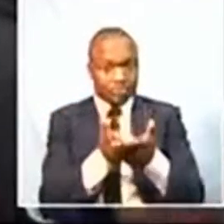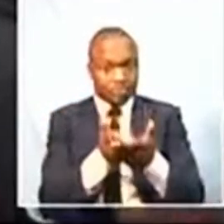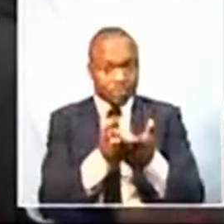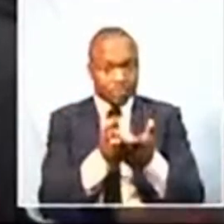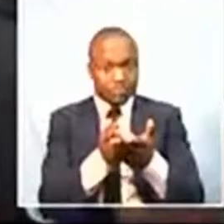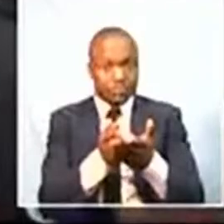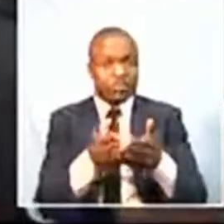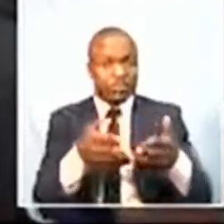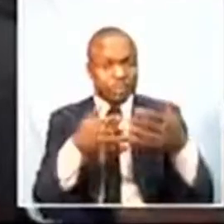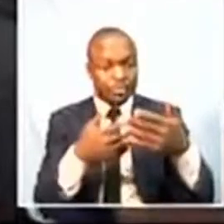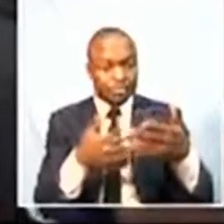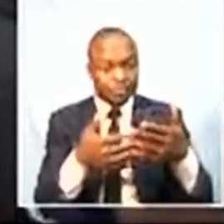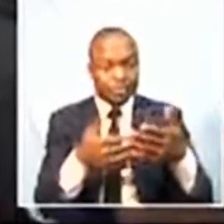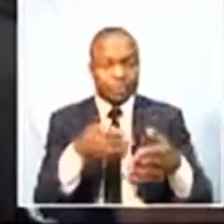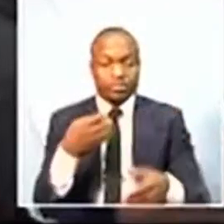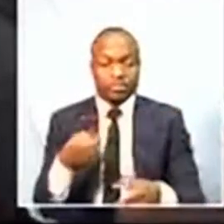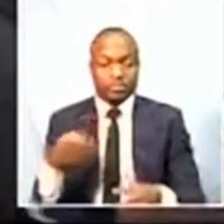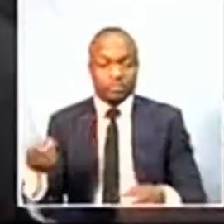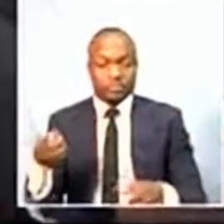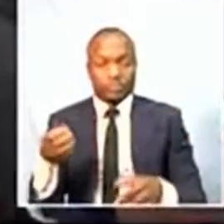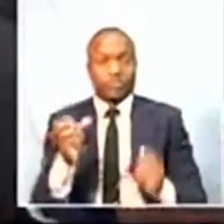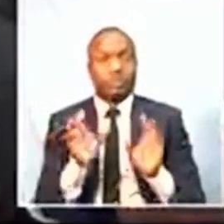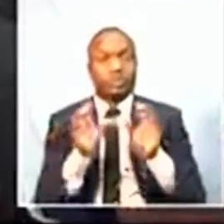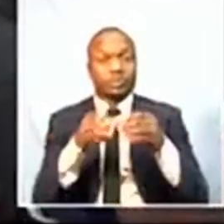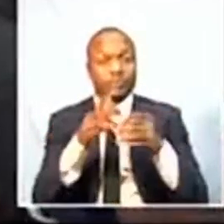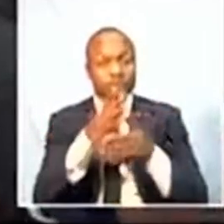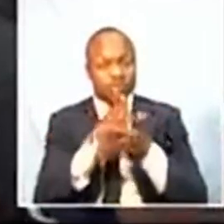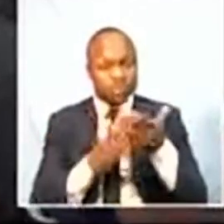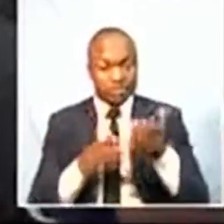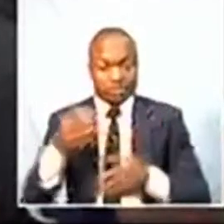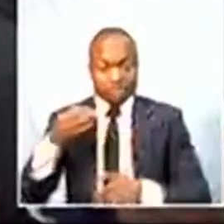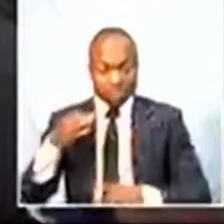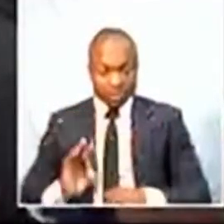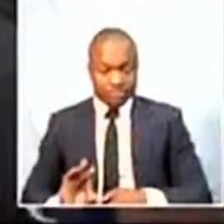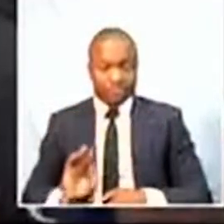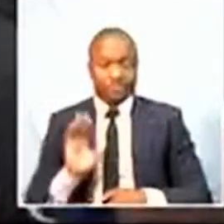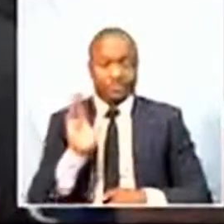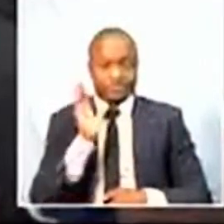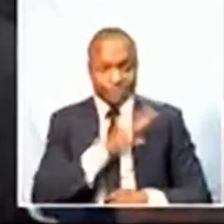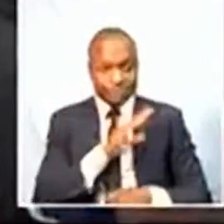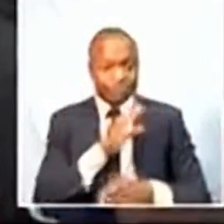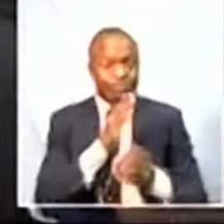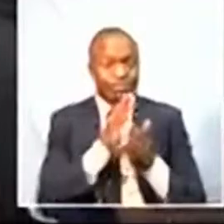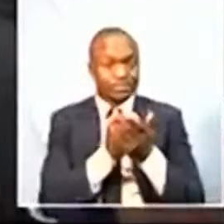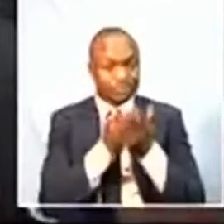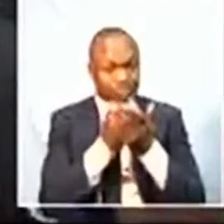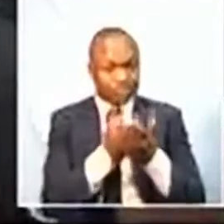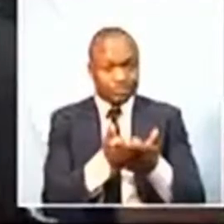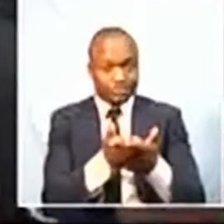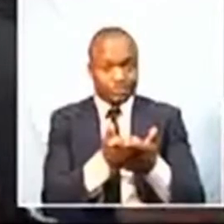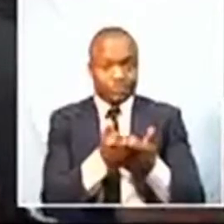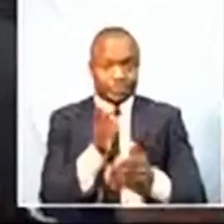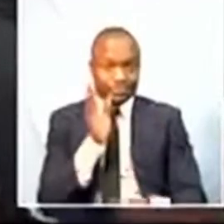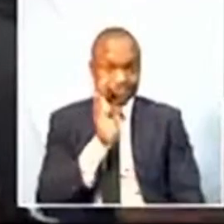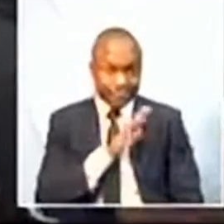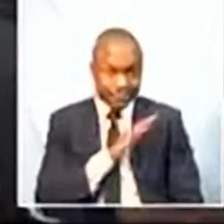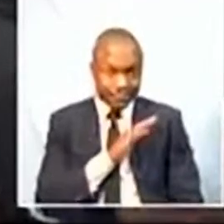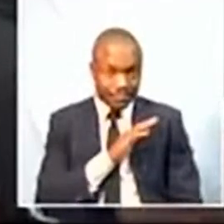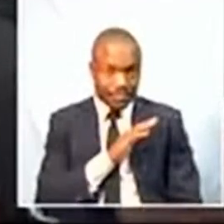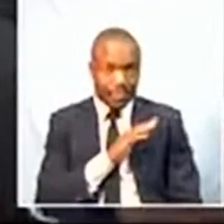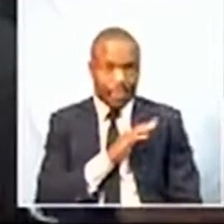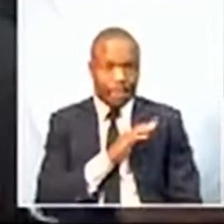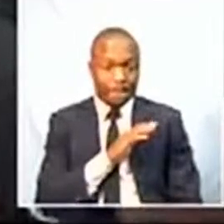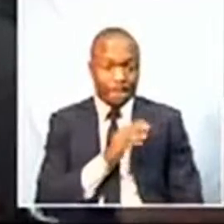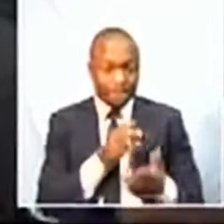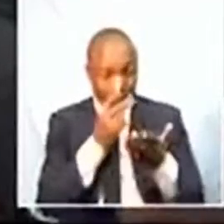the local authority. Some beneficiaries have since made their submissions. Refer